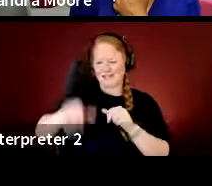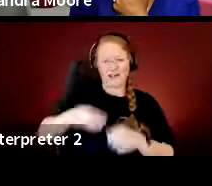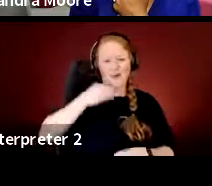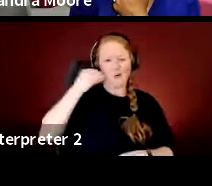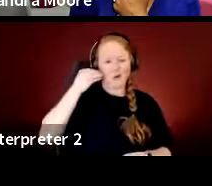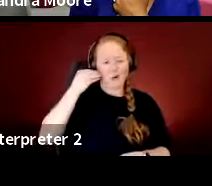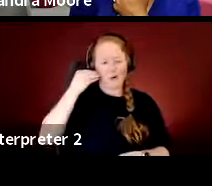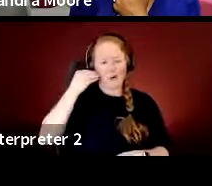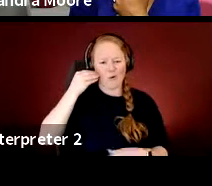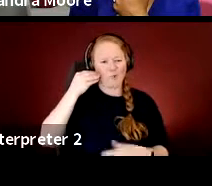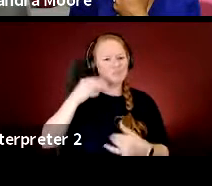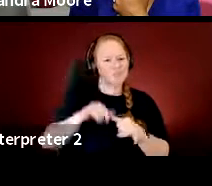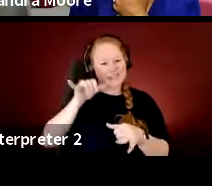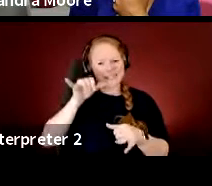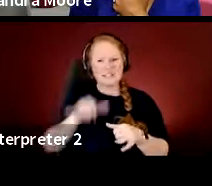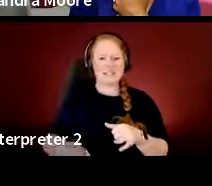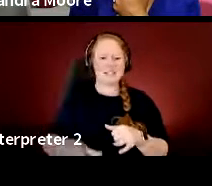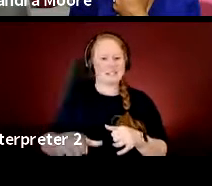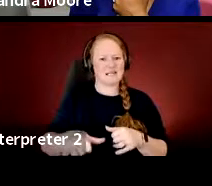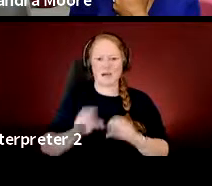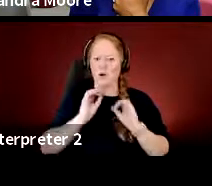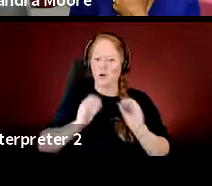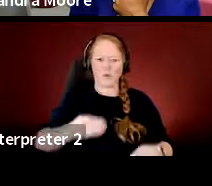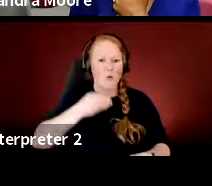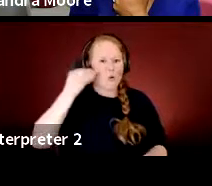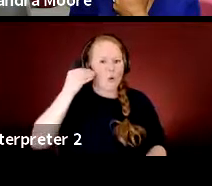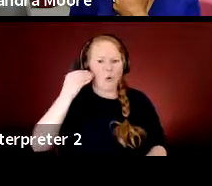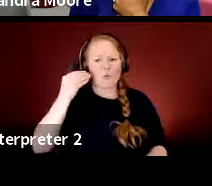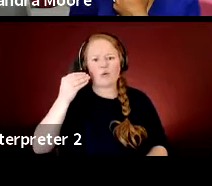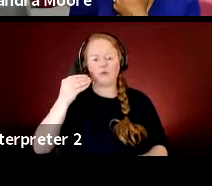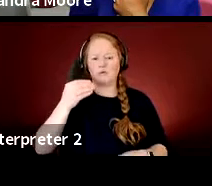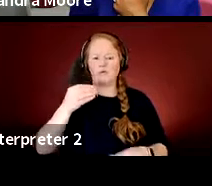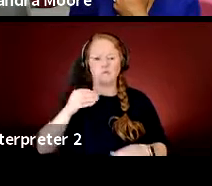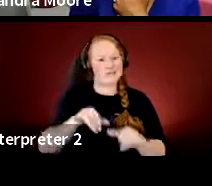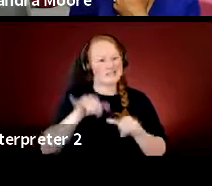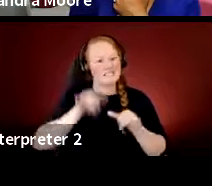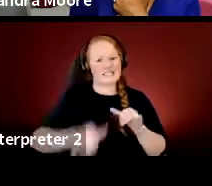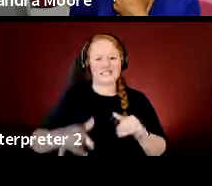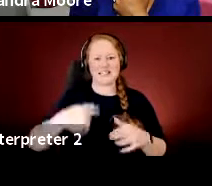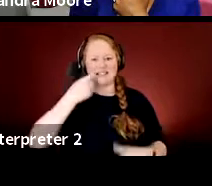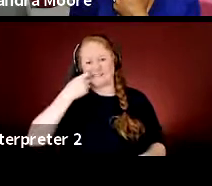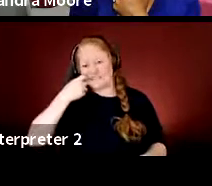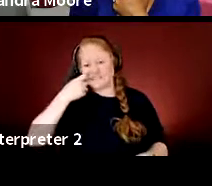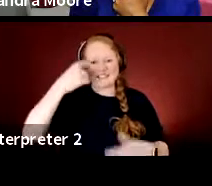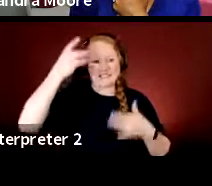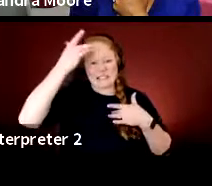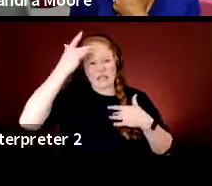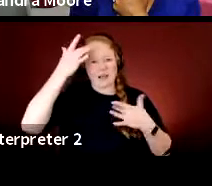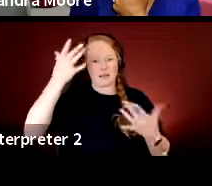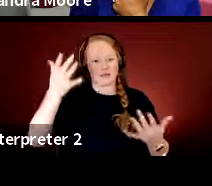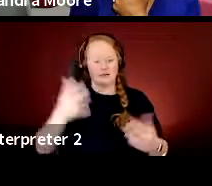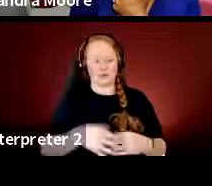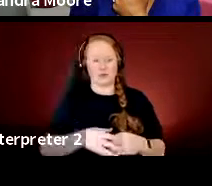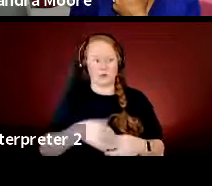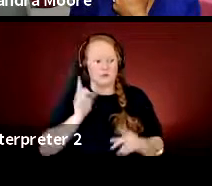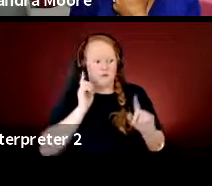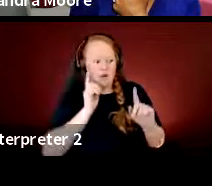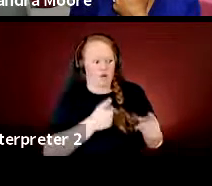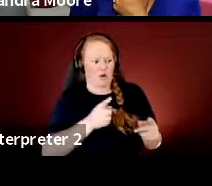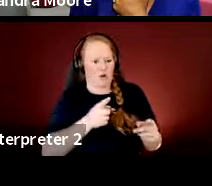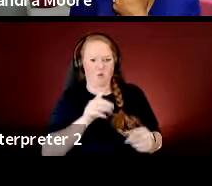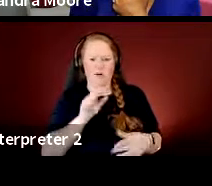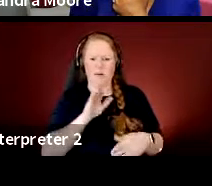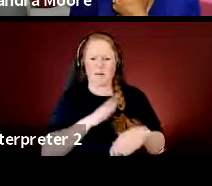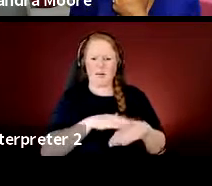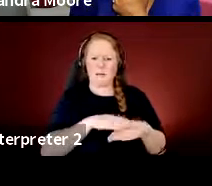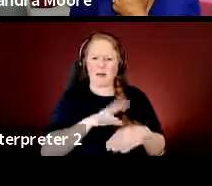homeless and stay sick. Because if I go and get a minimum wage job with a little bit of education